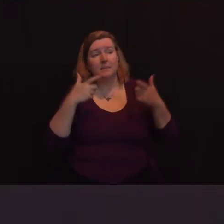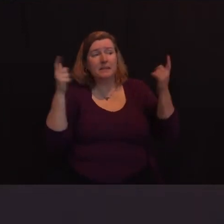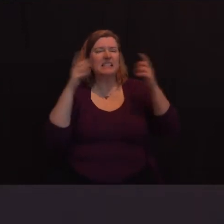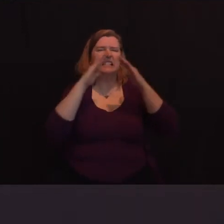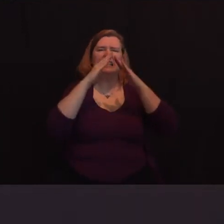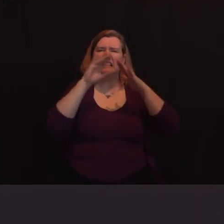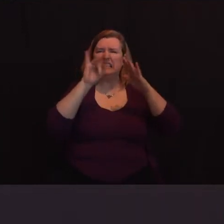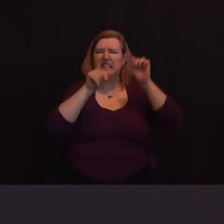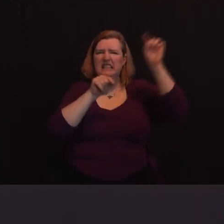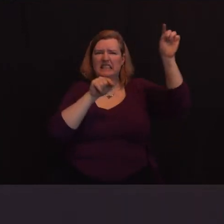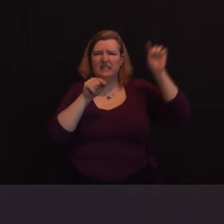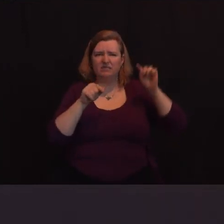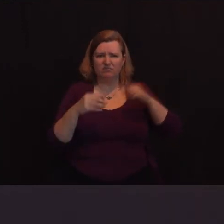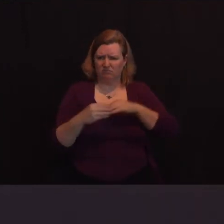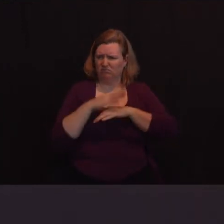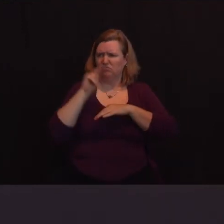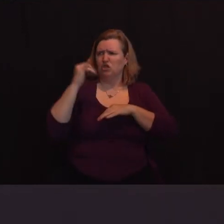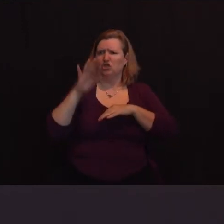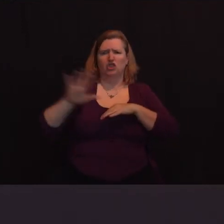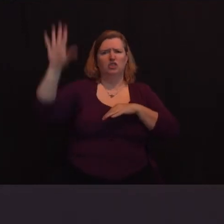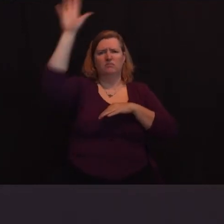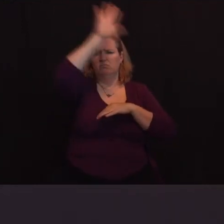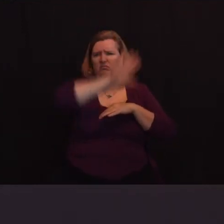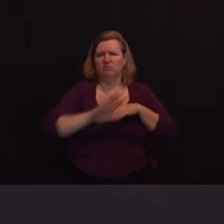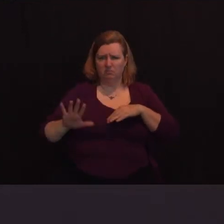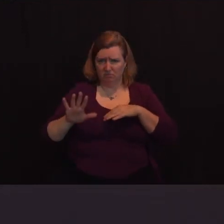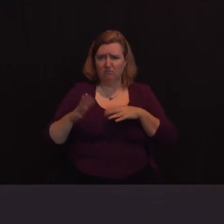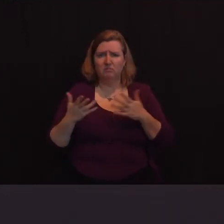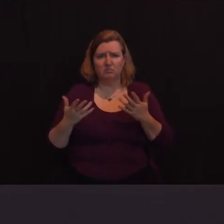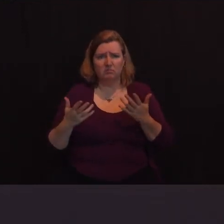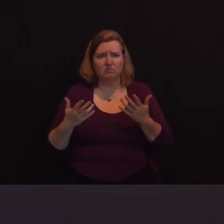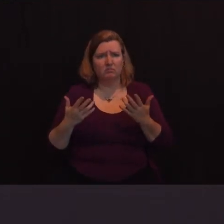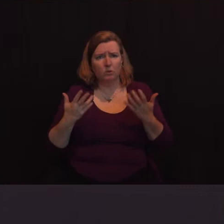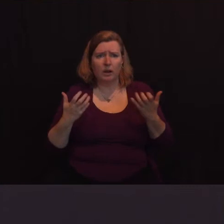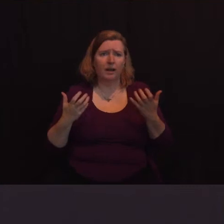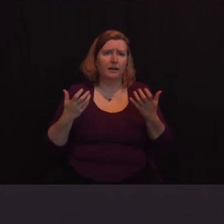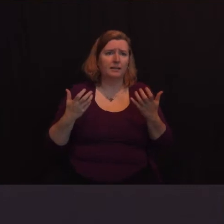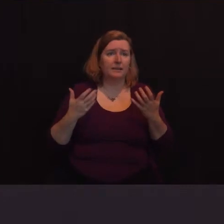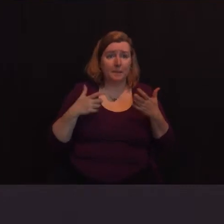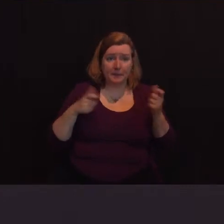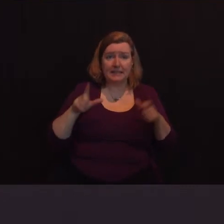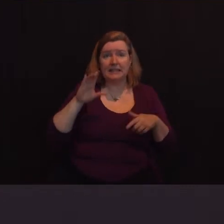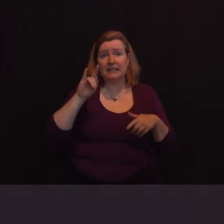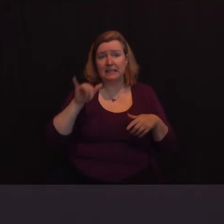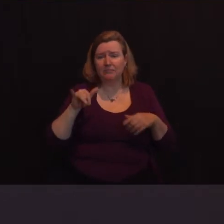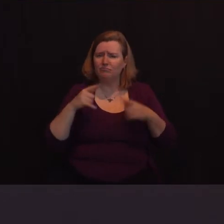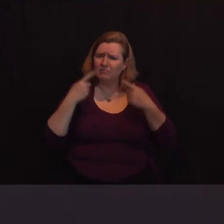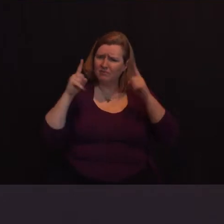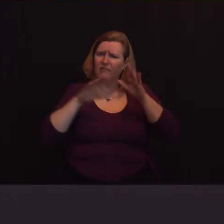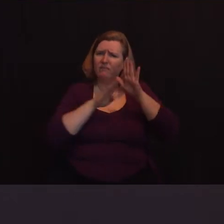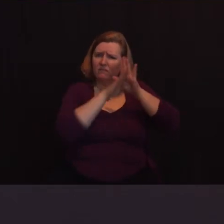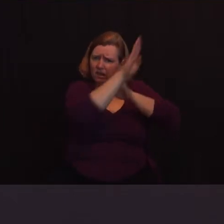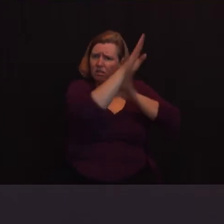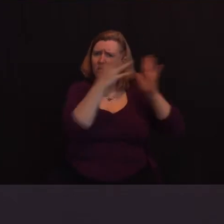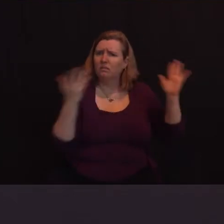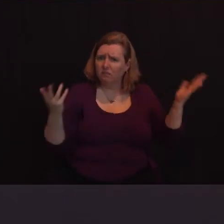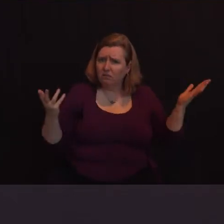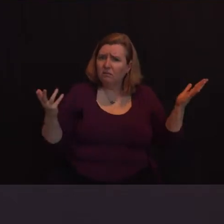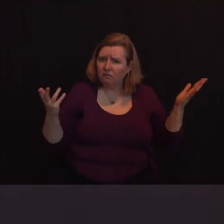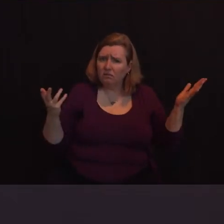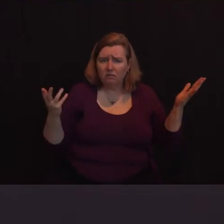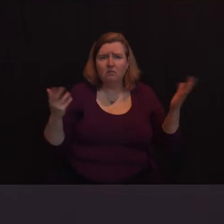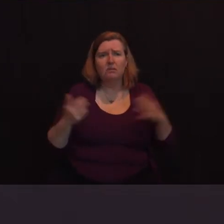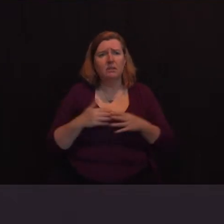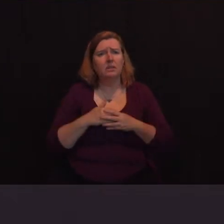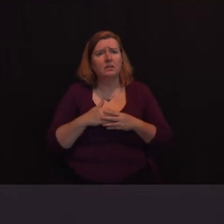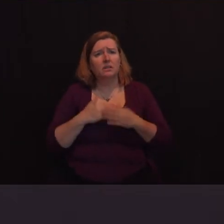handful. And it's a partnership, again, on behalf of Sheila Oliver and her team, I would say, and Mayor Marty Small on the